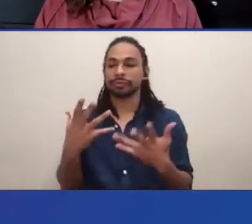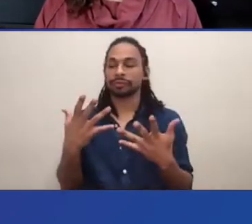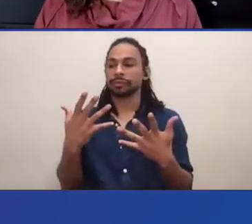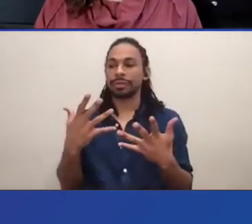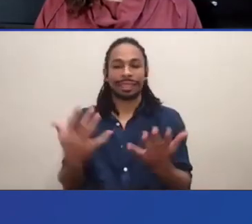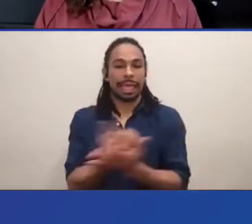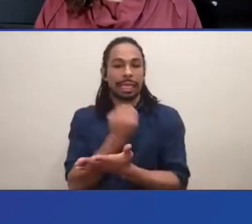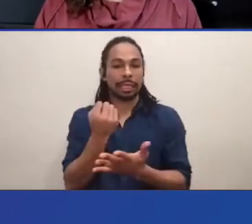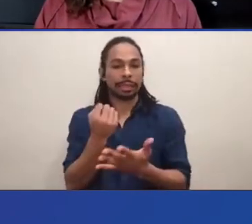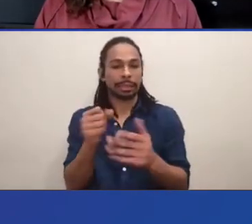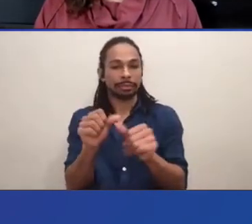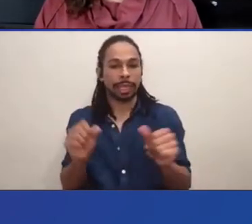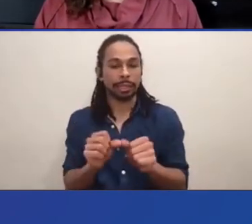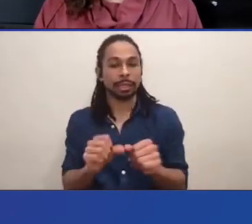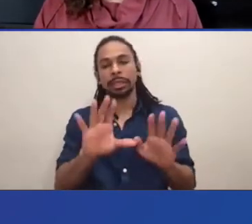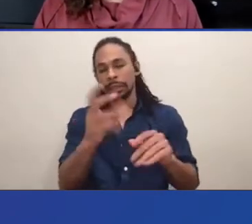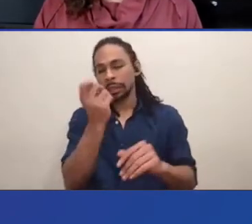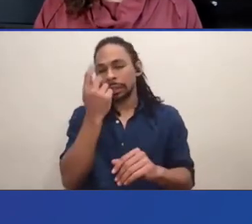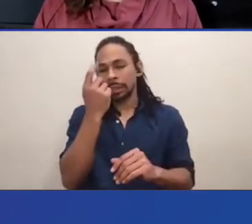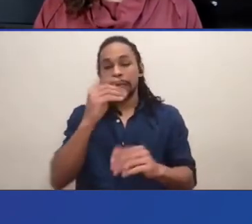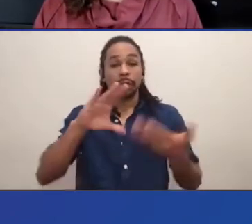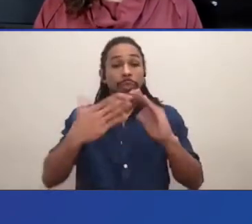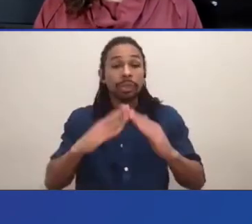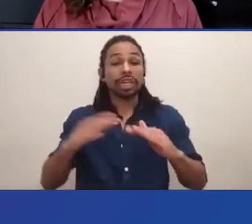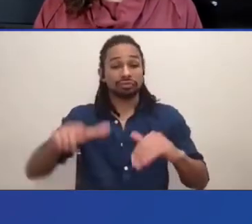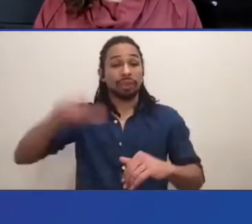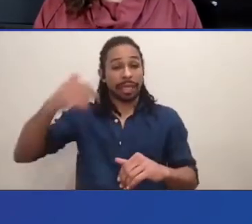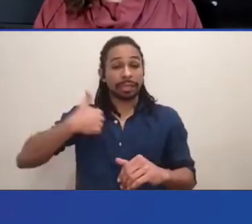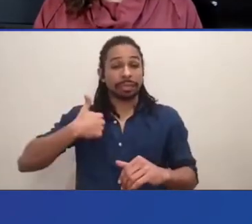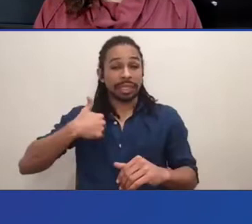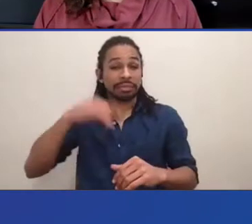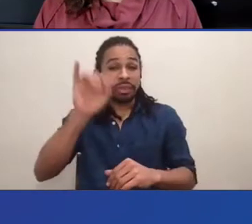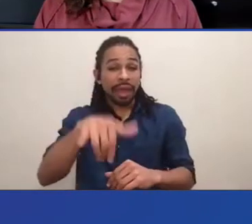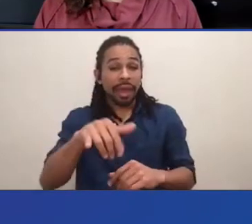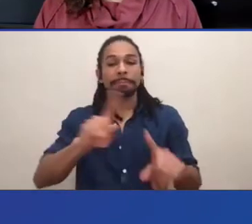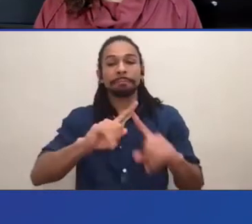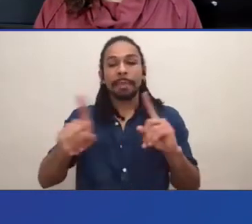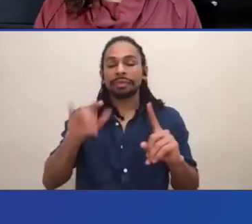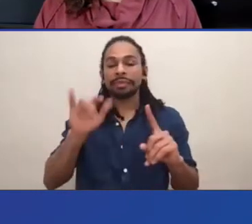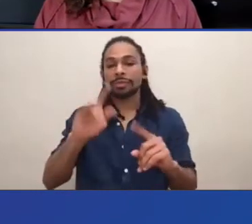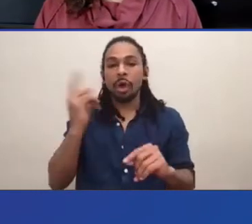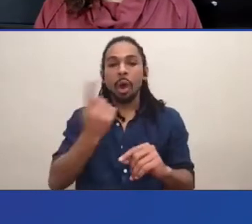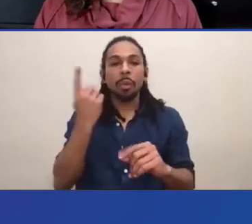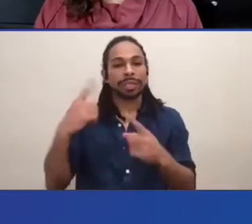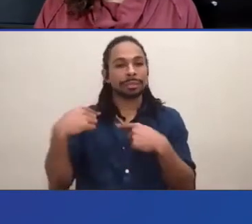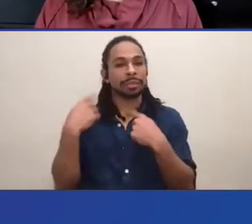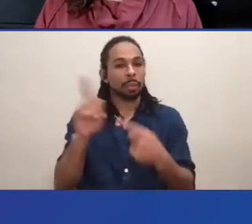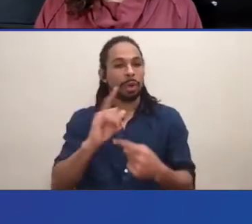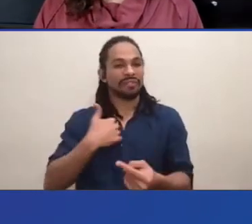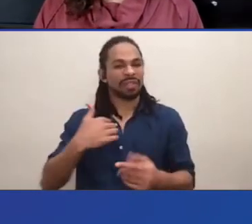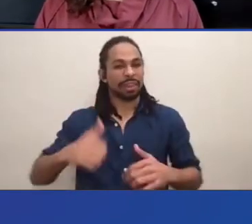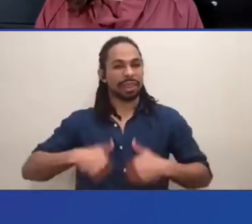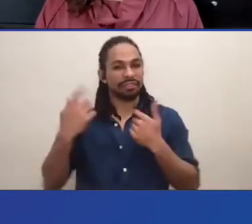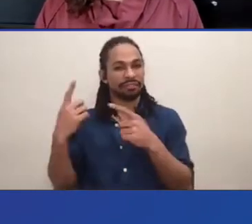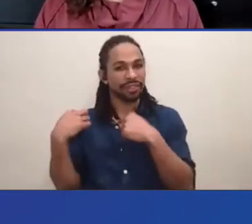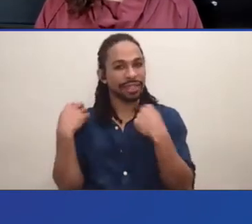community has raised me, but has always been where I've lived,